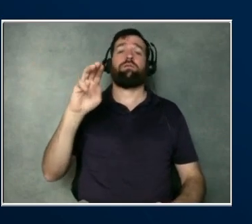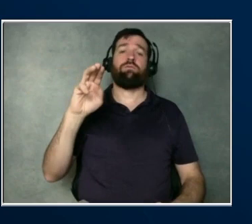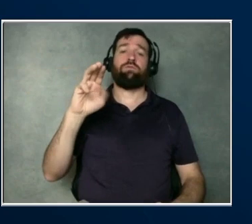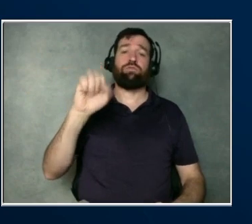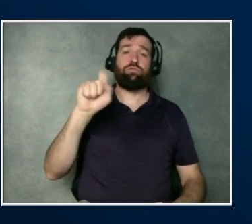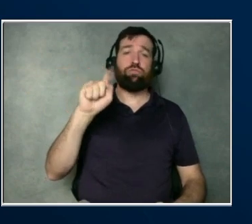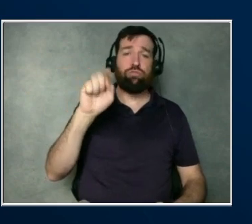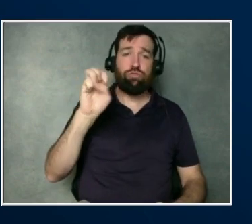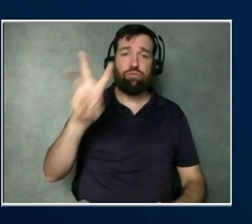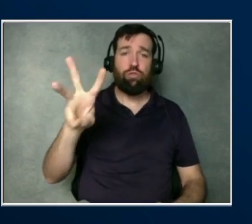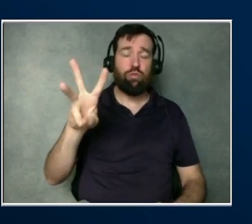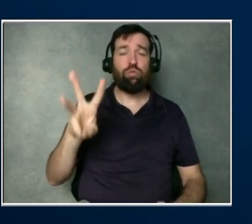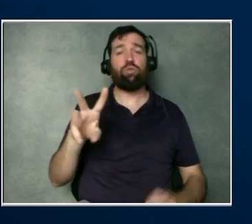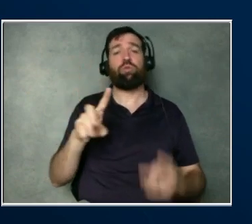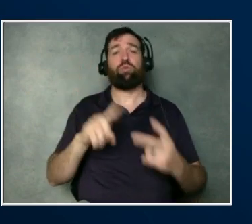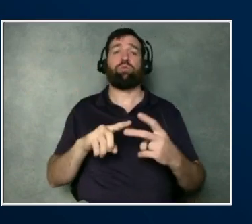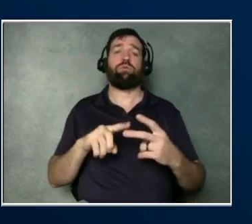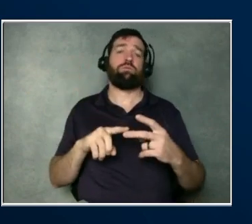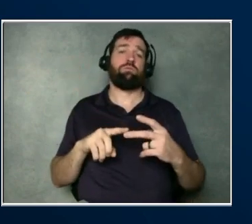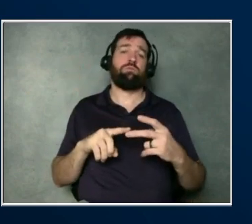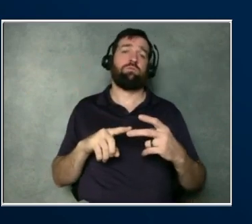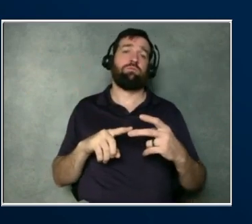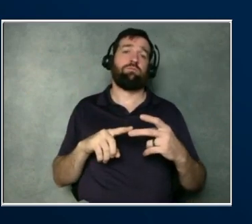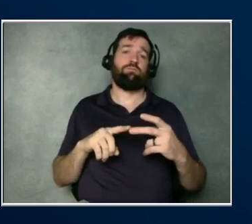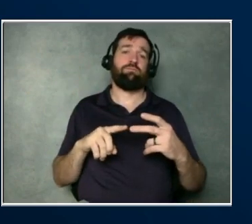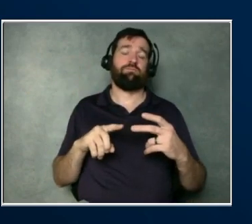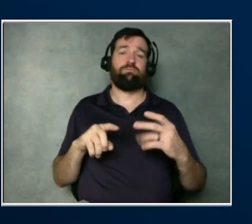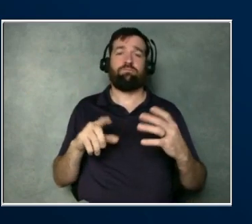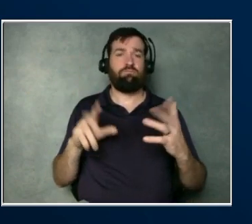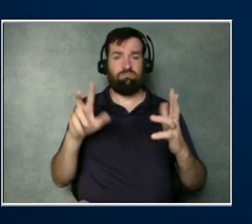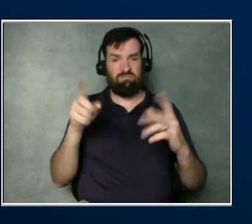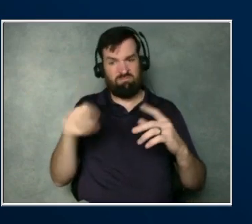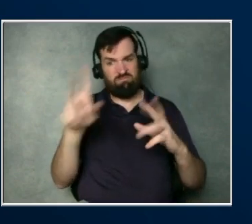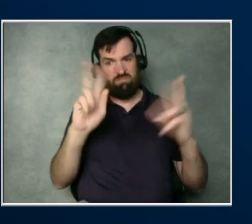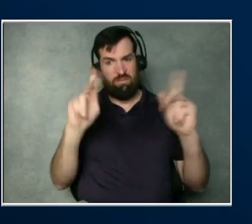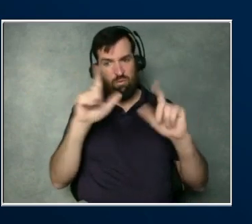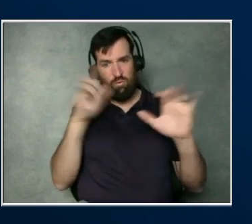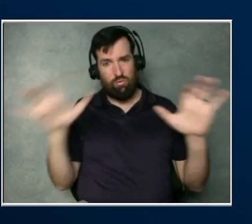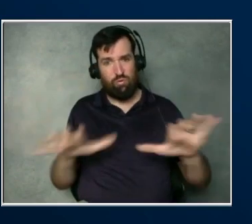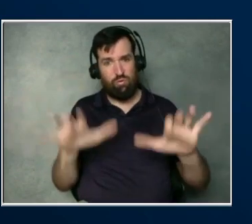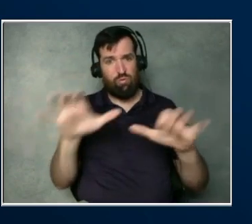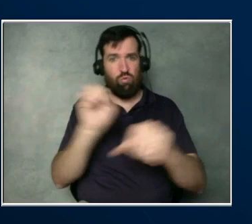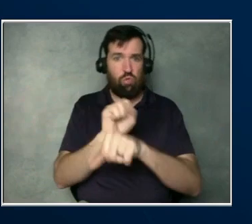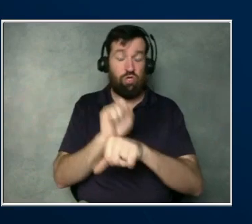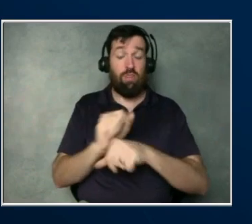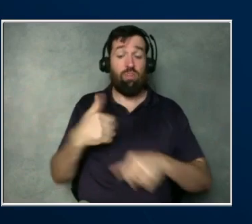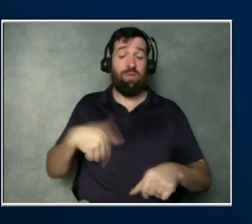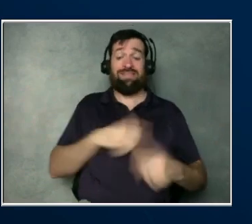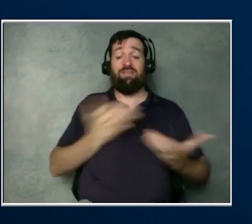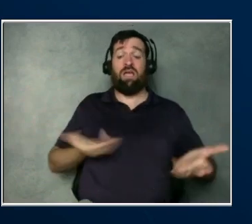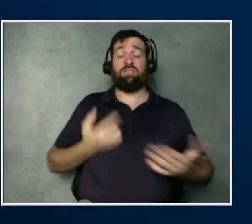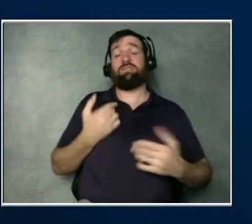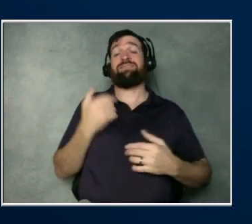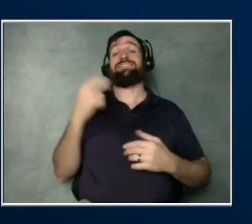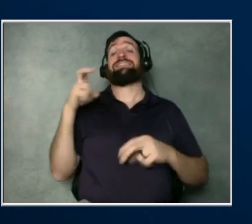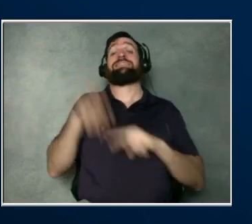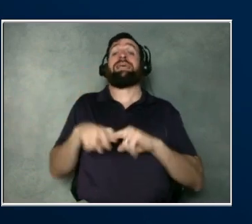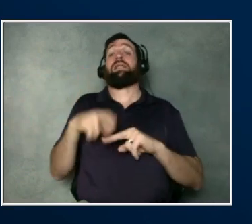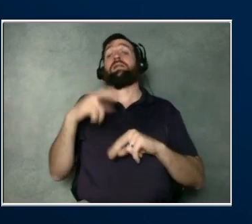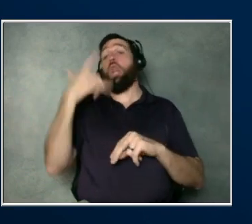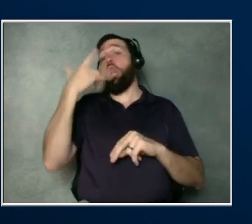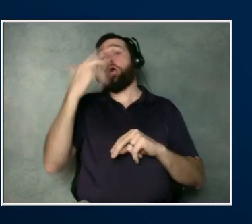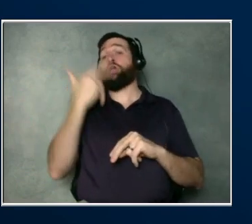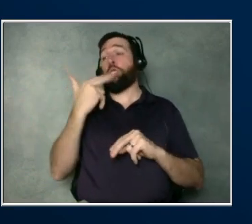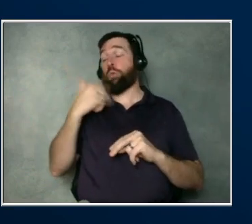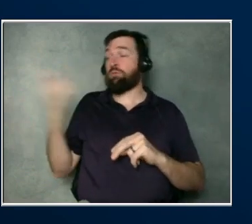mean, these are the people who are doing all the work, and the rest of us sit up here and look cute. Well, at least he looks cute. I happen to